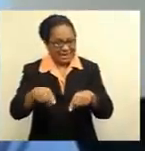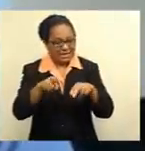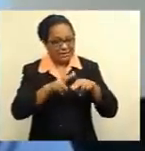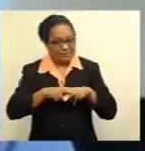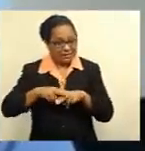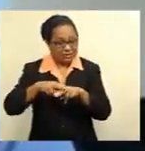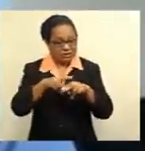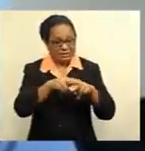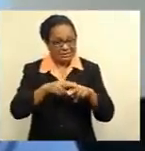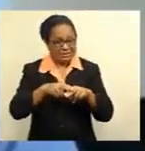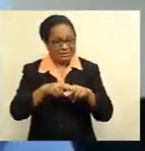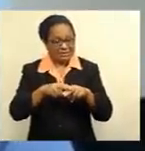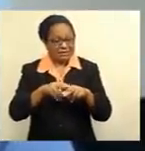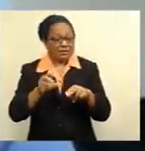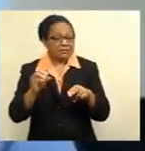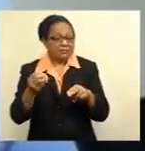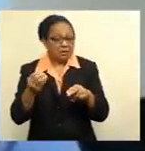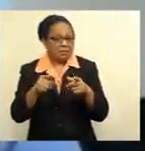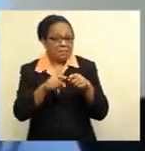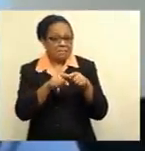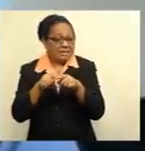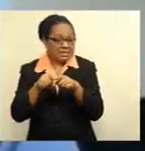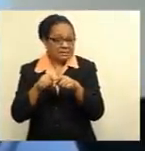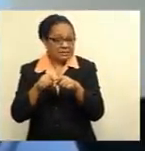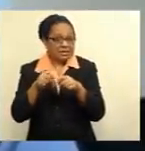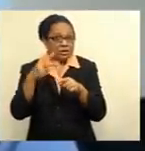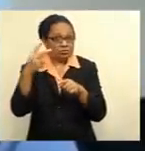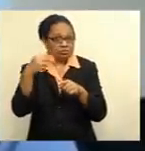that basically means that around